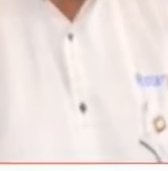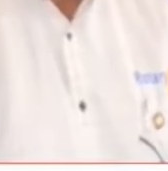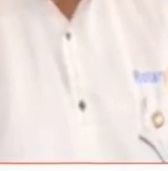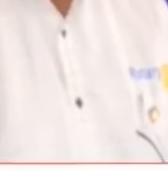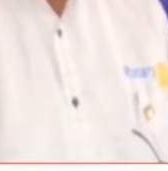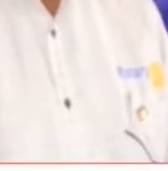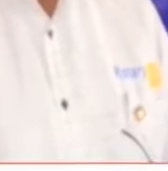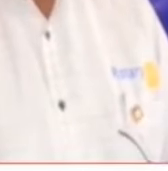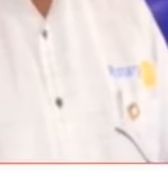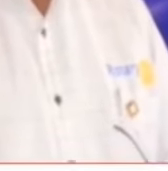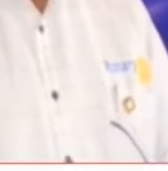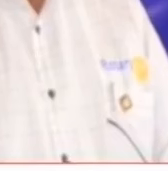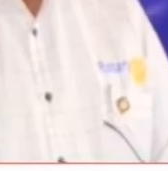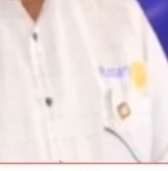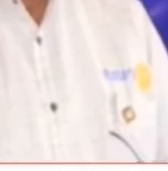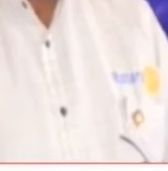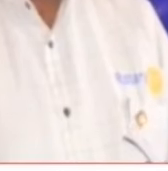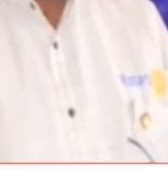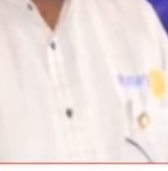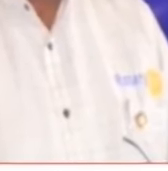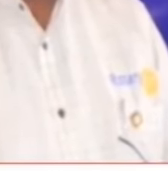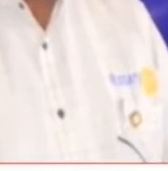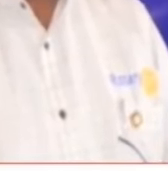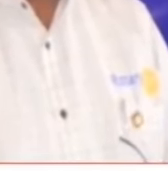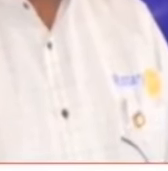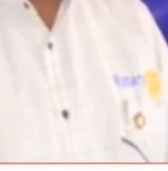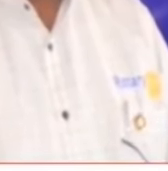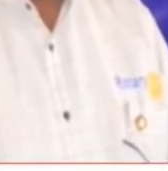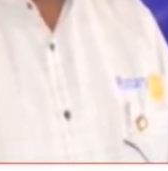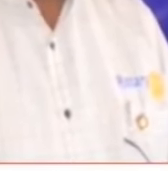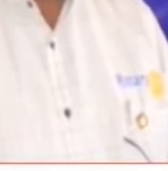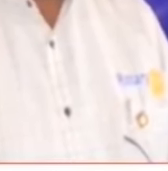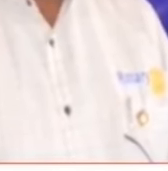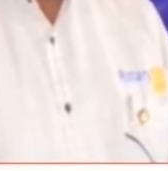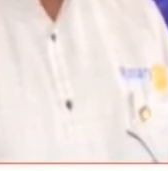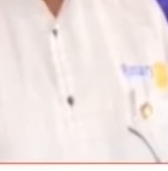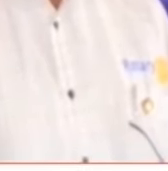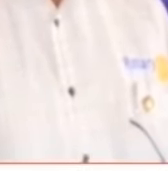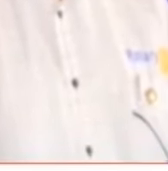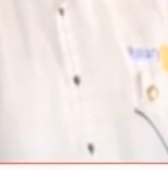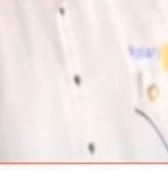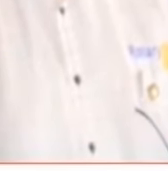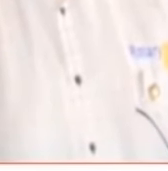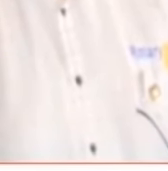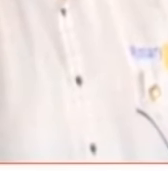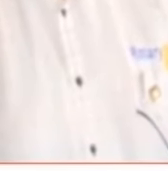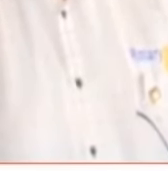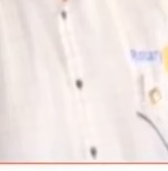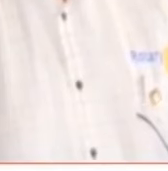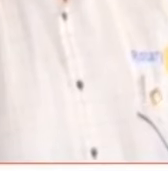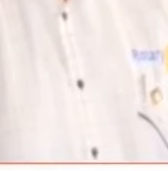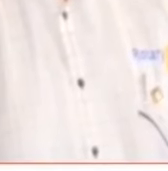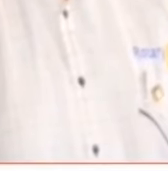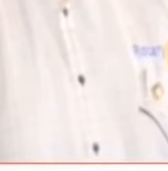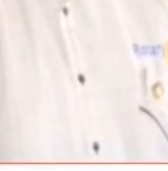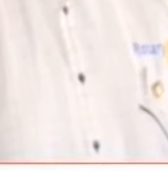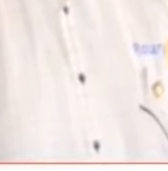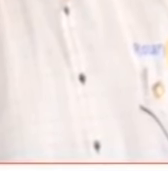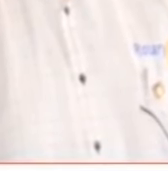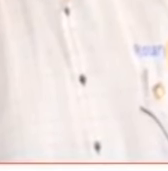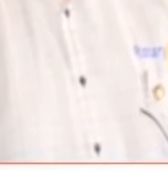of Kampala. These people, they are so good to us. Not